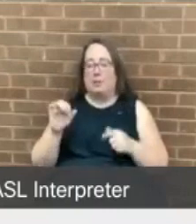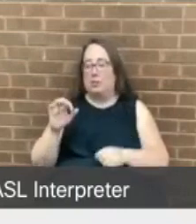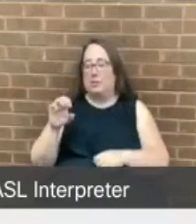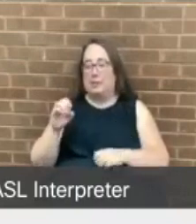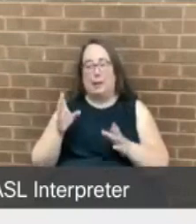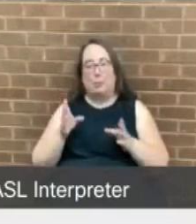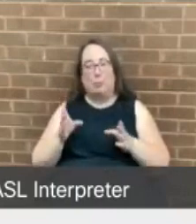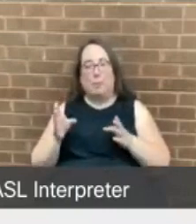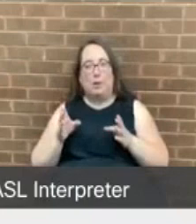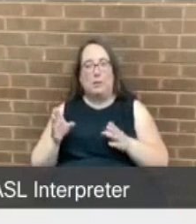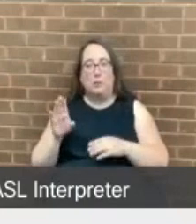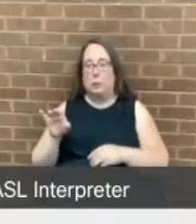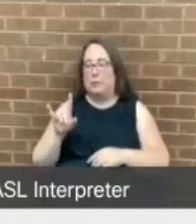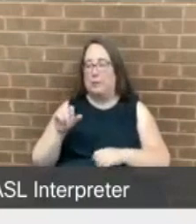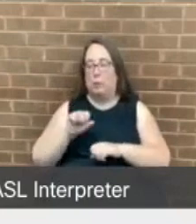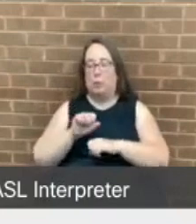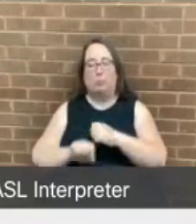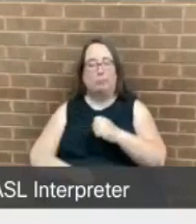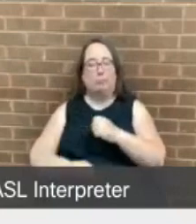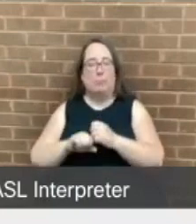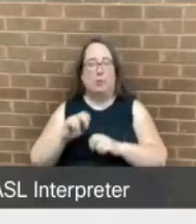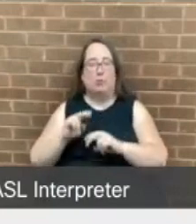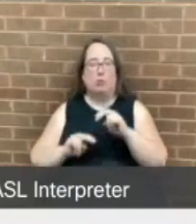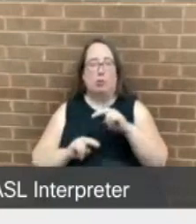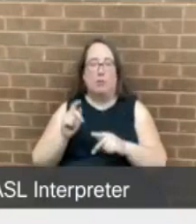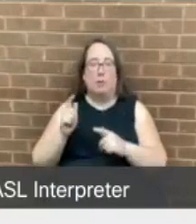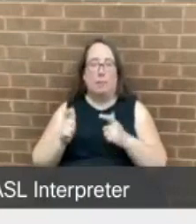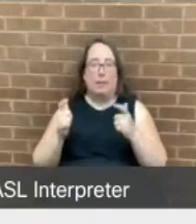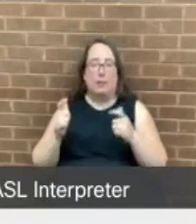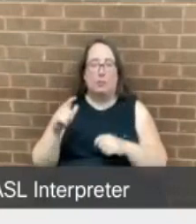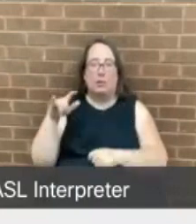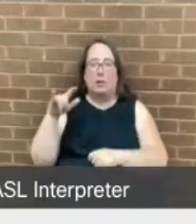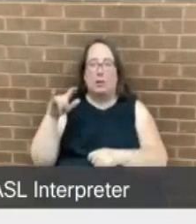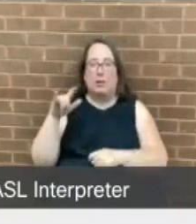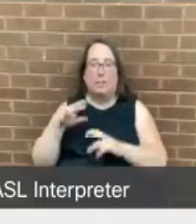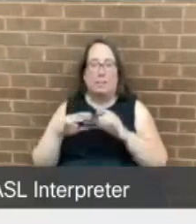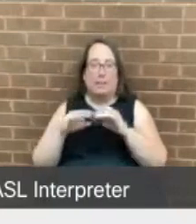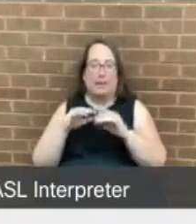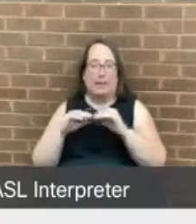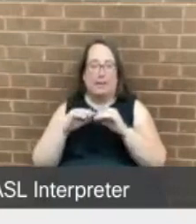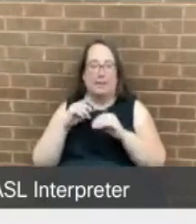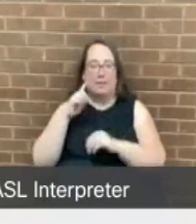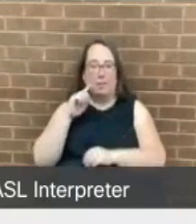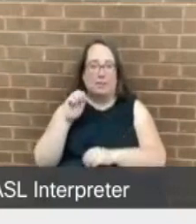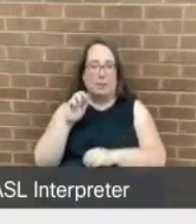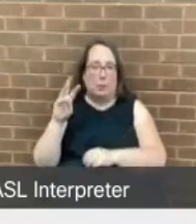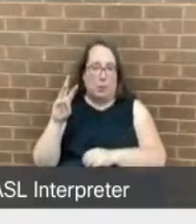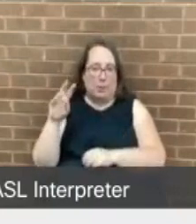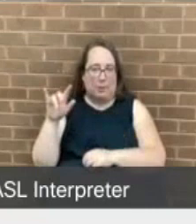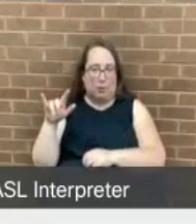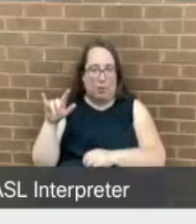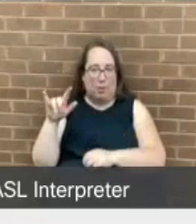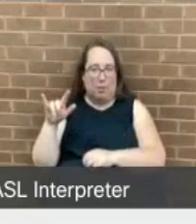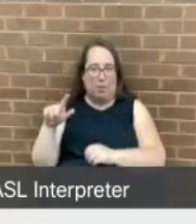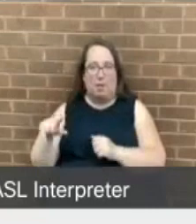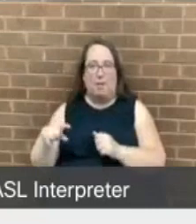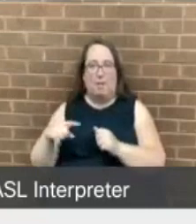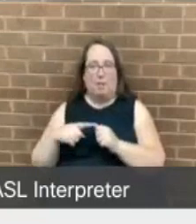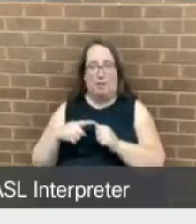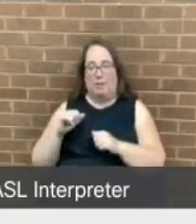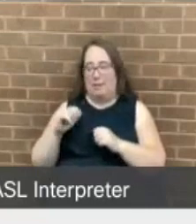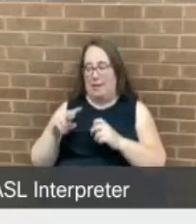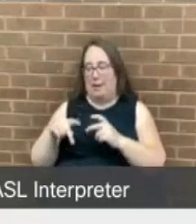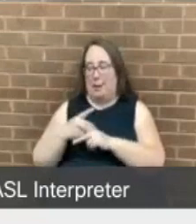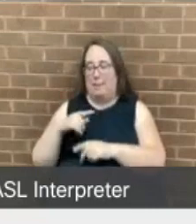utility work that will support construction of a major aircraft maintenance facility for Southwest Airlines, the first such maintenance